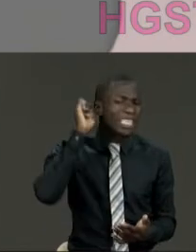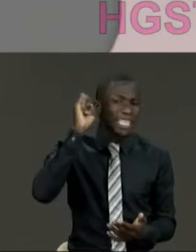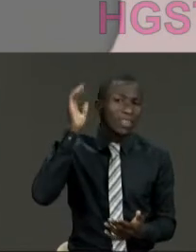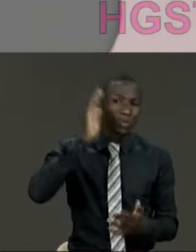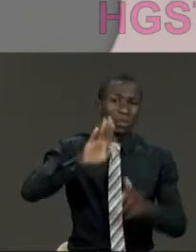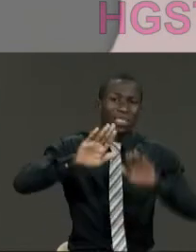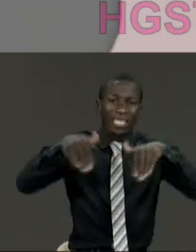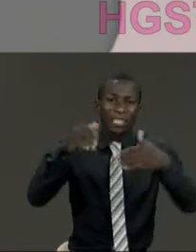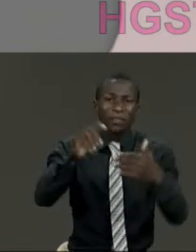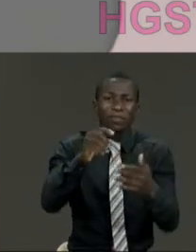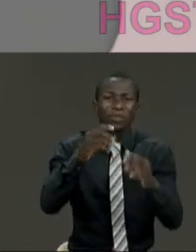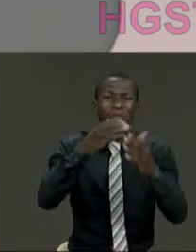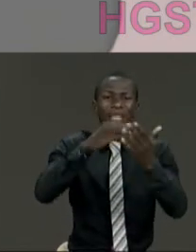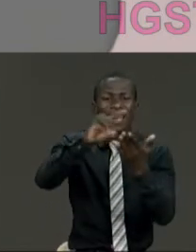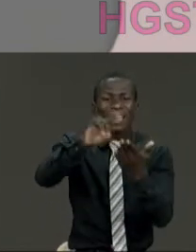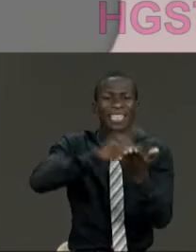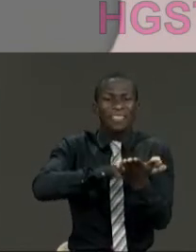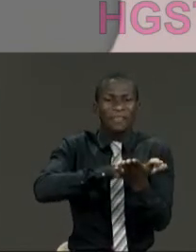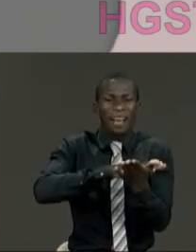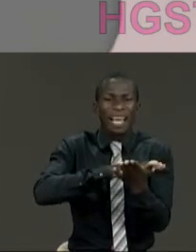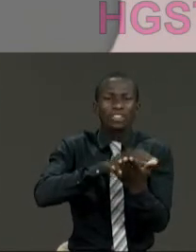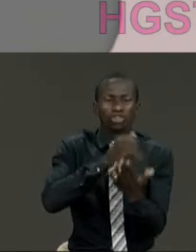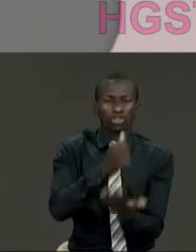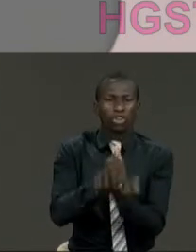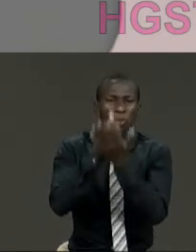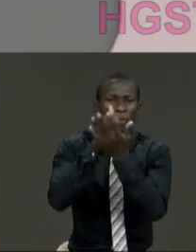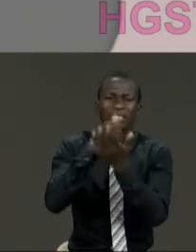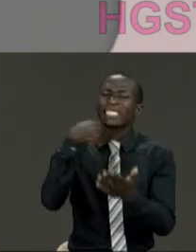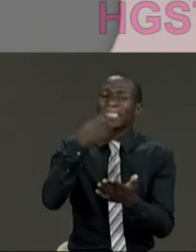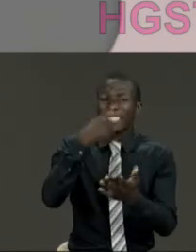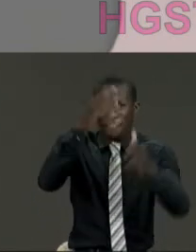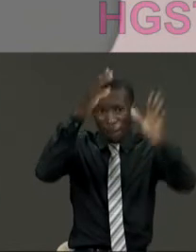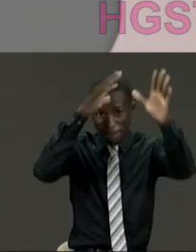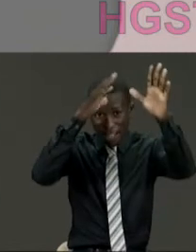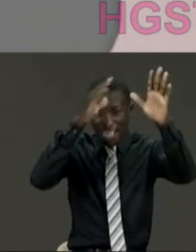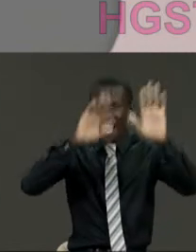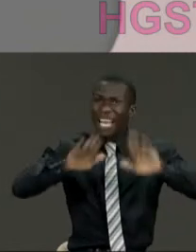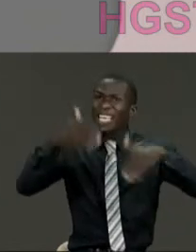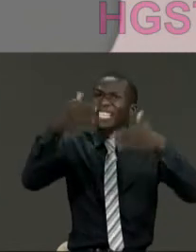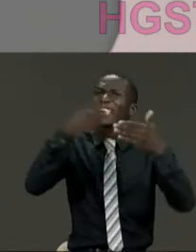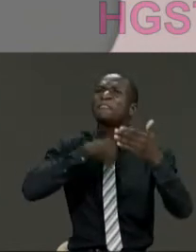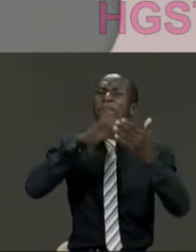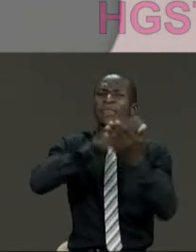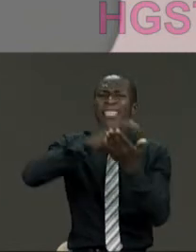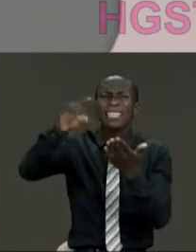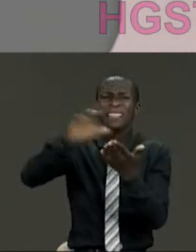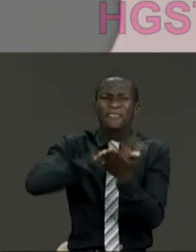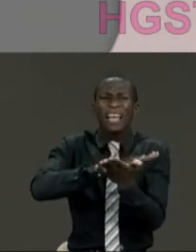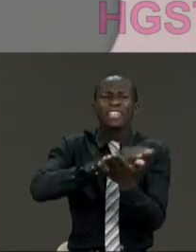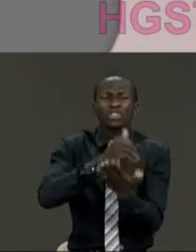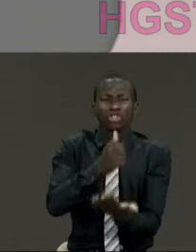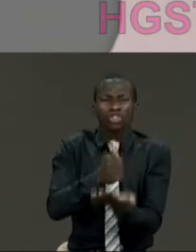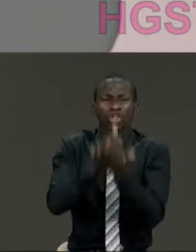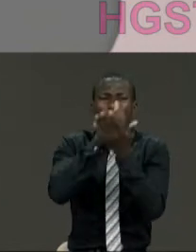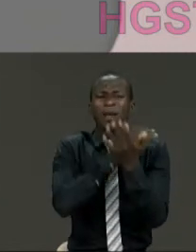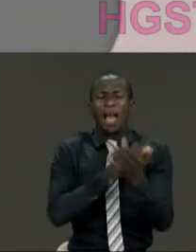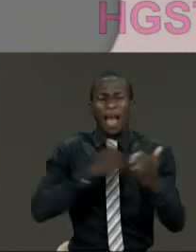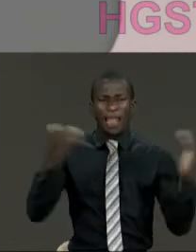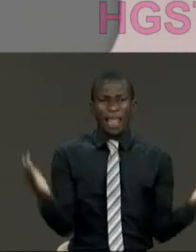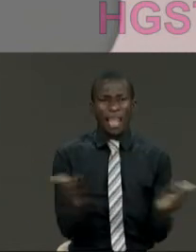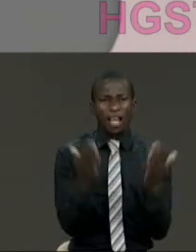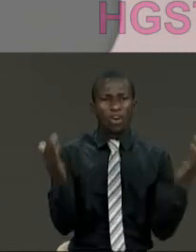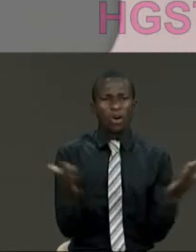support. Are you ready to pray? Say, Father, give me divine support and encouragement in the name of